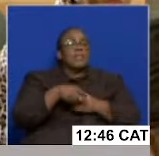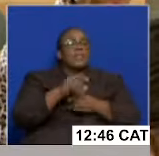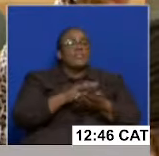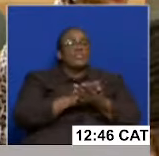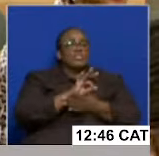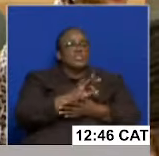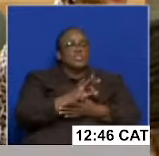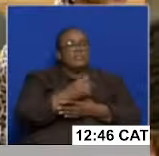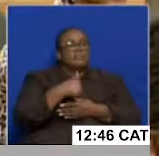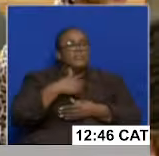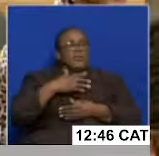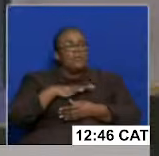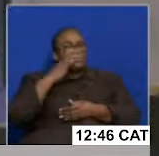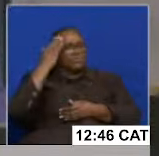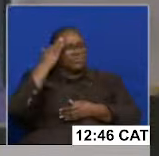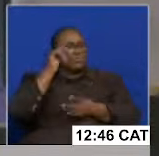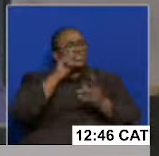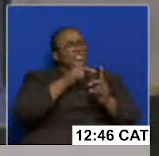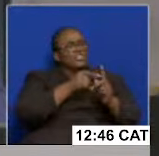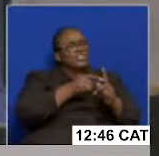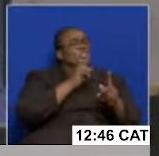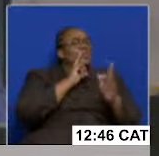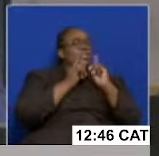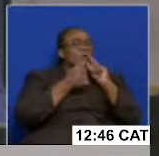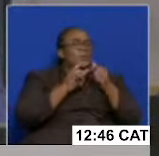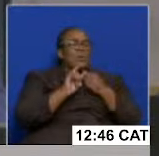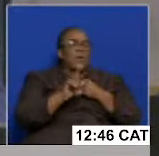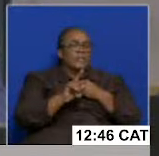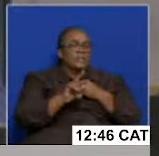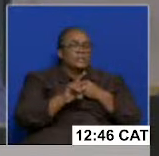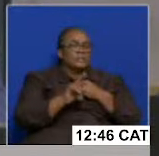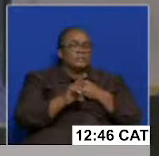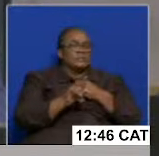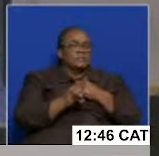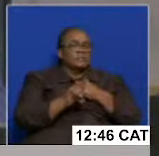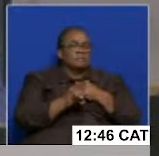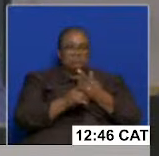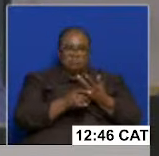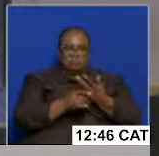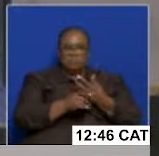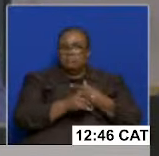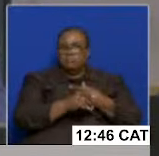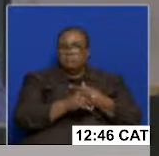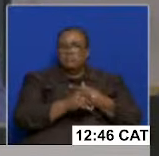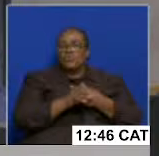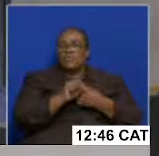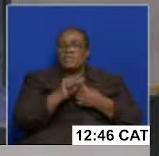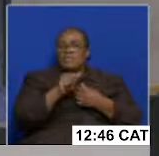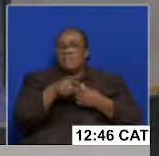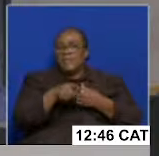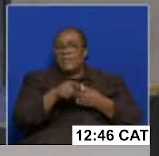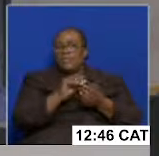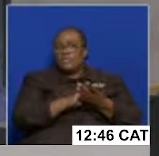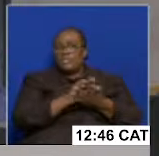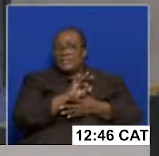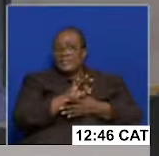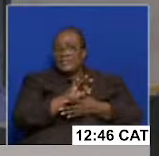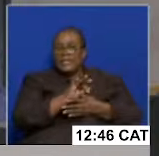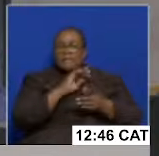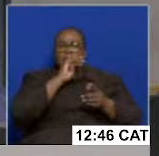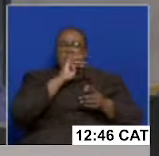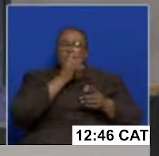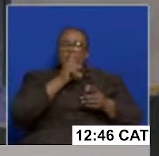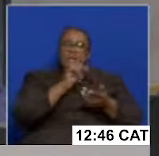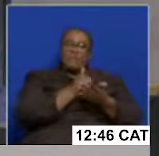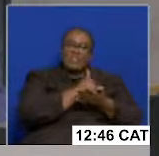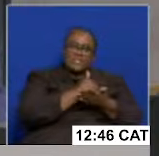when she was talking about the SAP 13. Was that the register, or was that